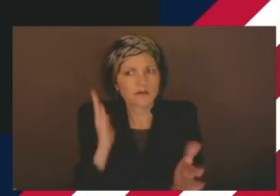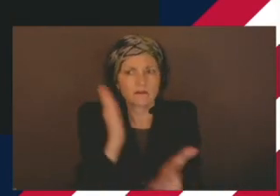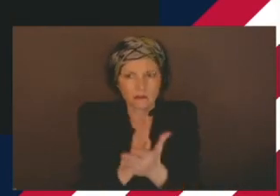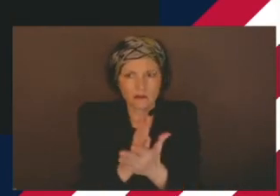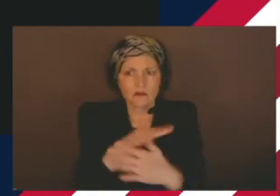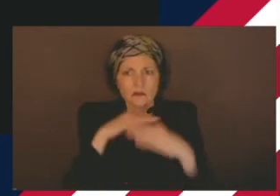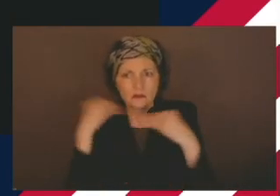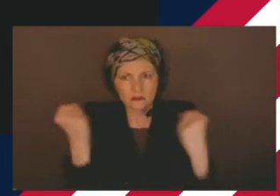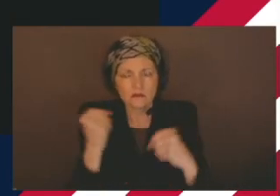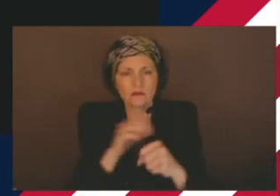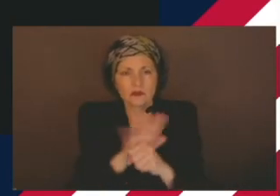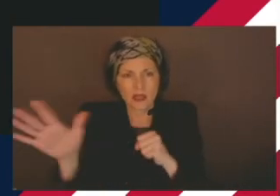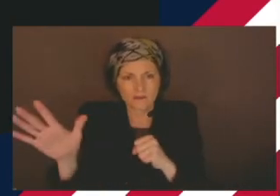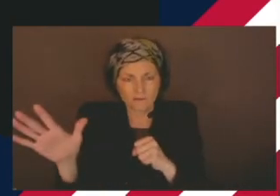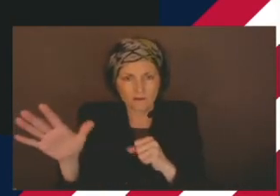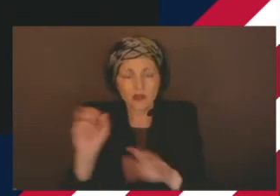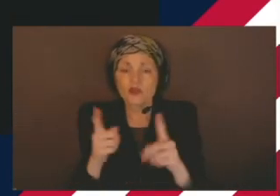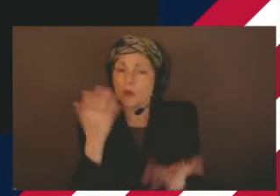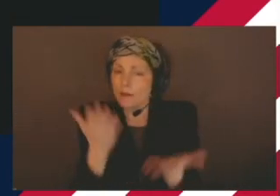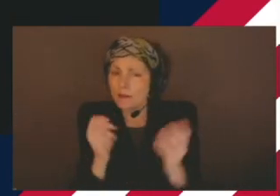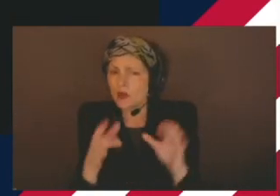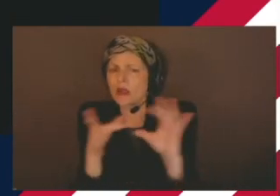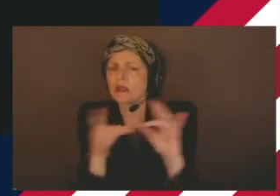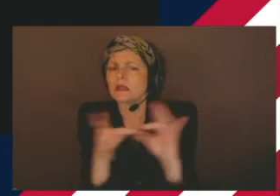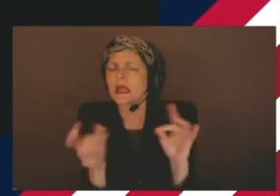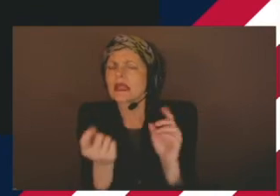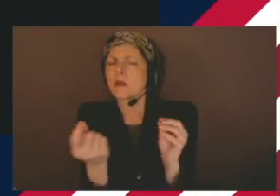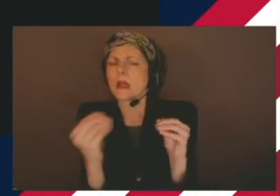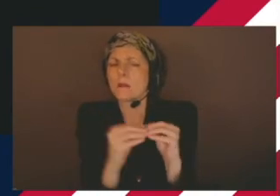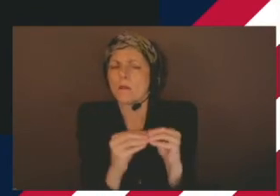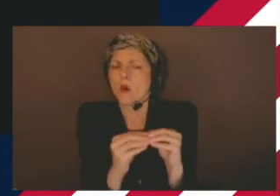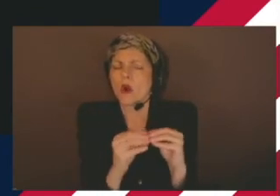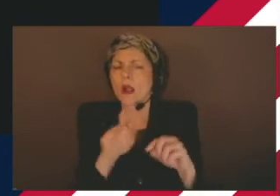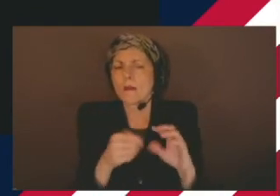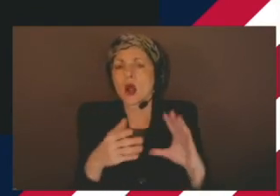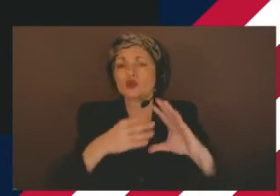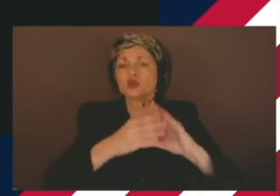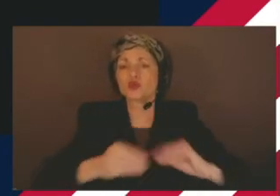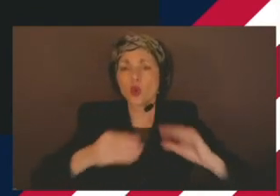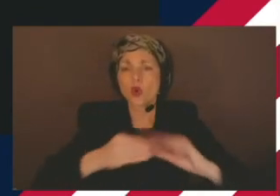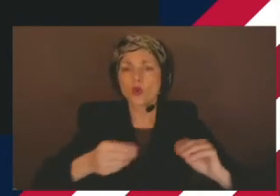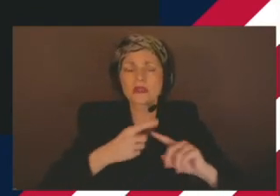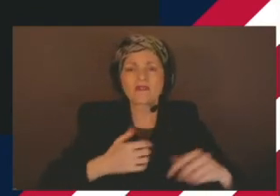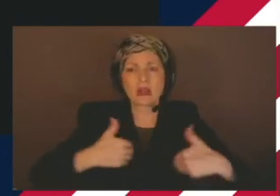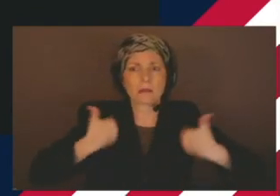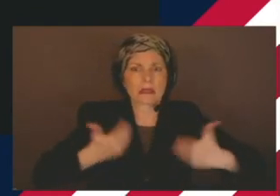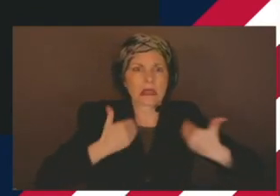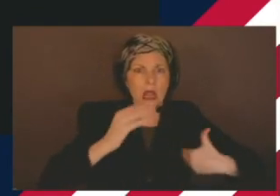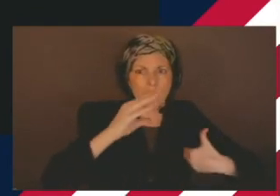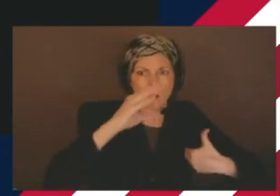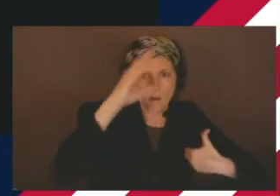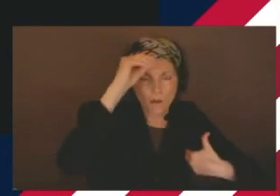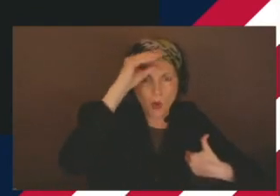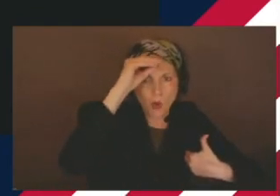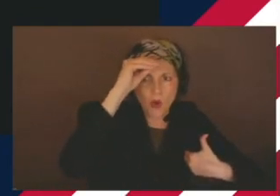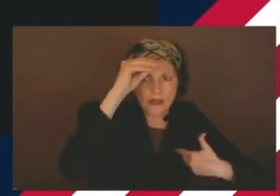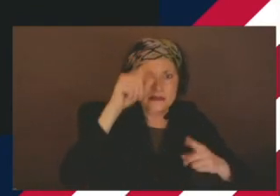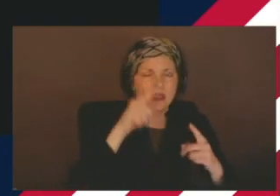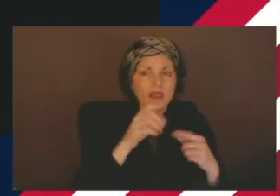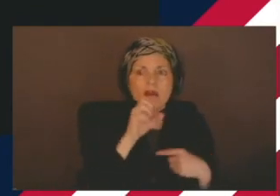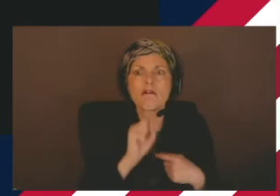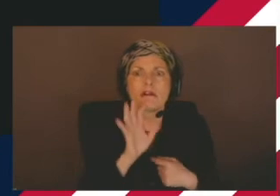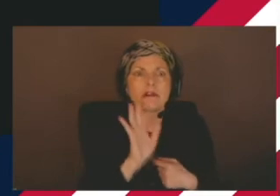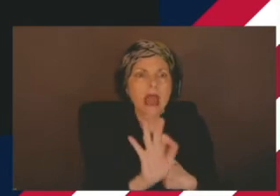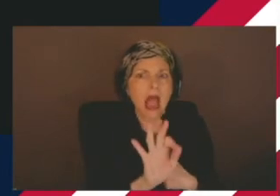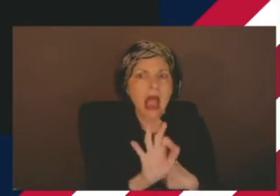stories that can come out, that can talk to, you know, young boys who are 9 years old hiding from police cars when they should be the ones